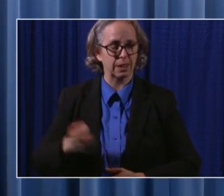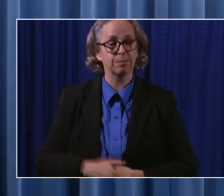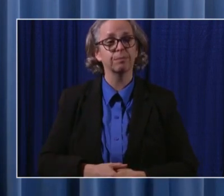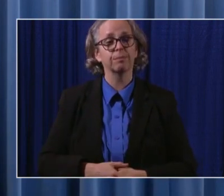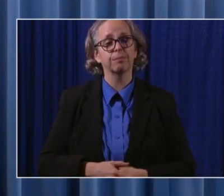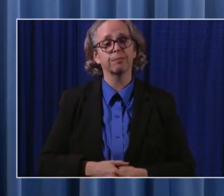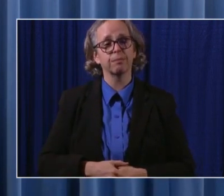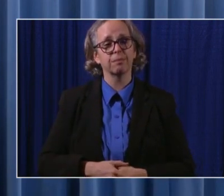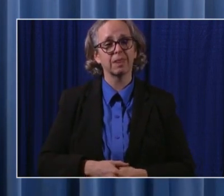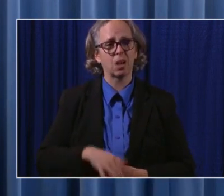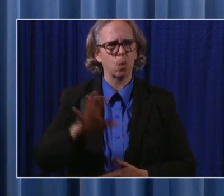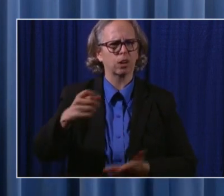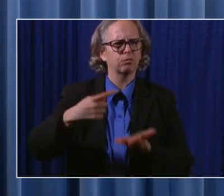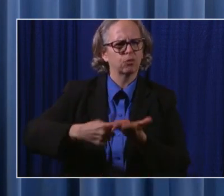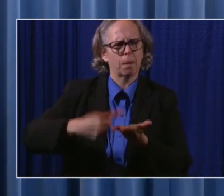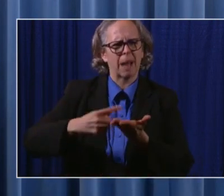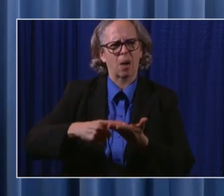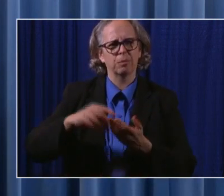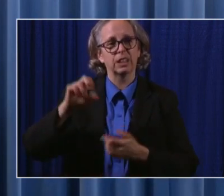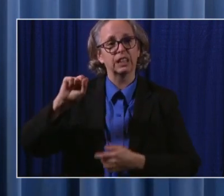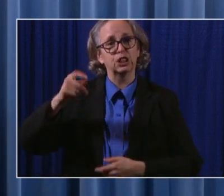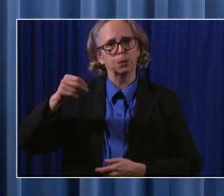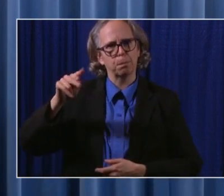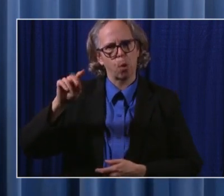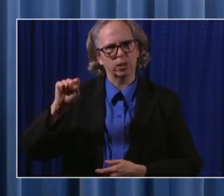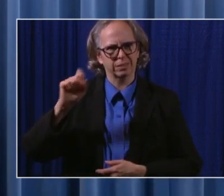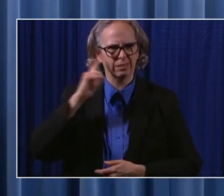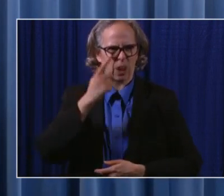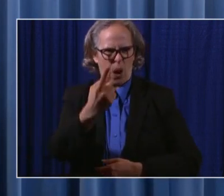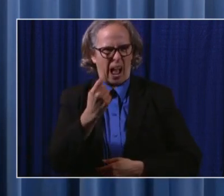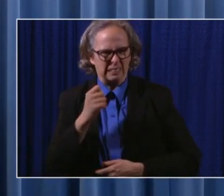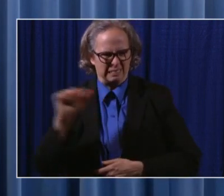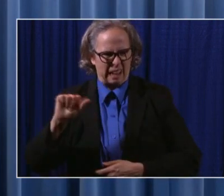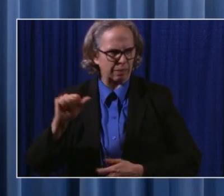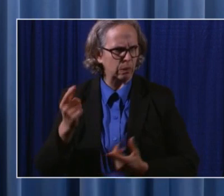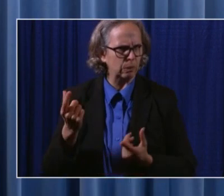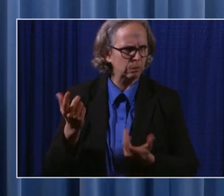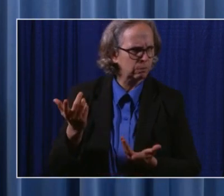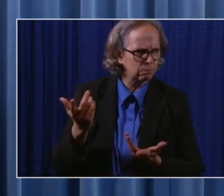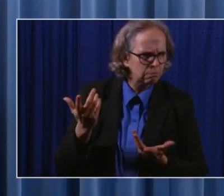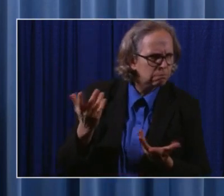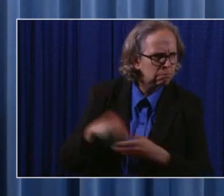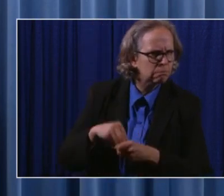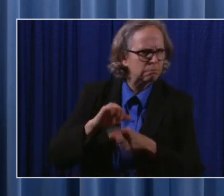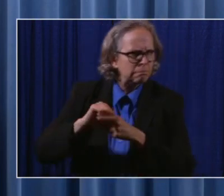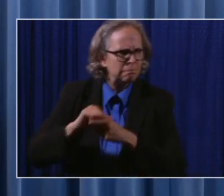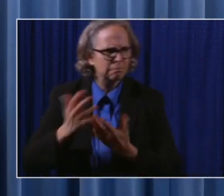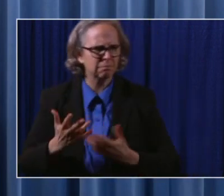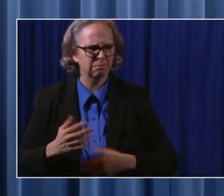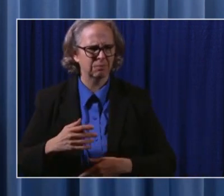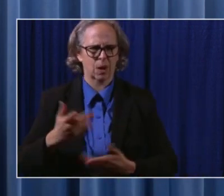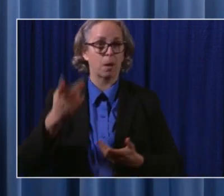let's talk about sports, and let me just talk about it, if I could, in the context of schools in general.